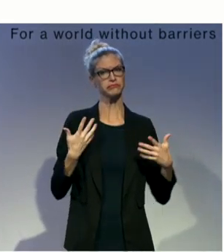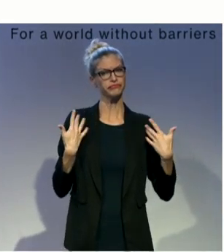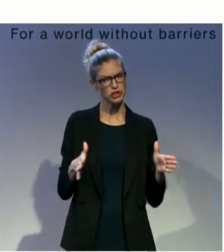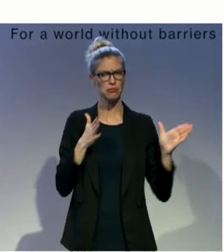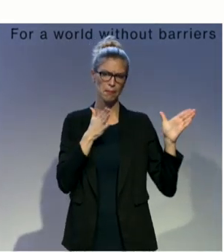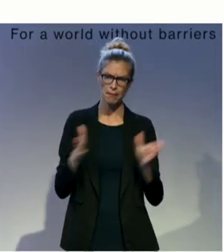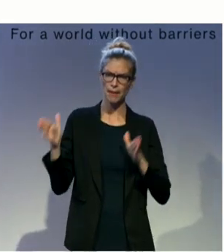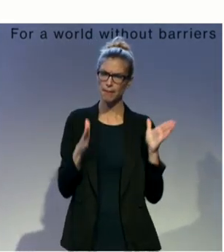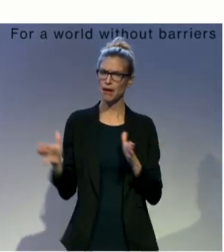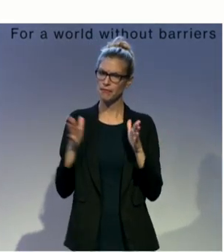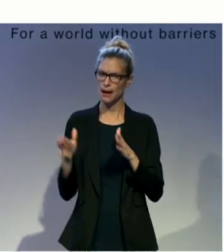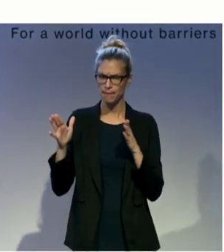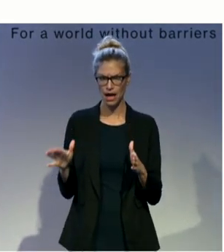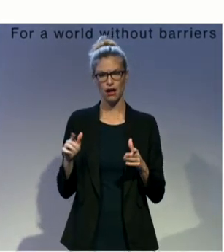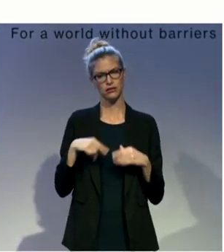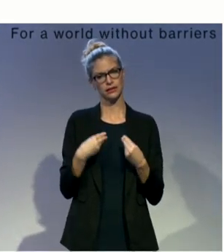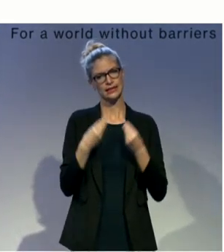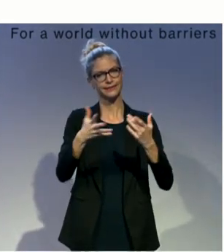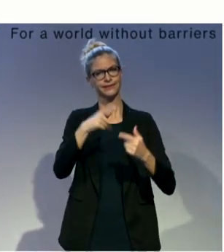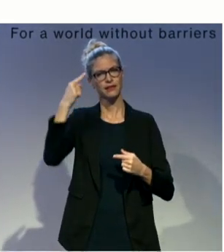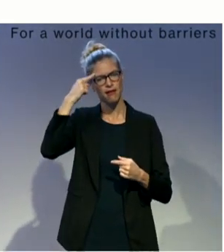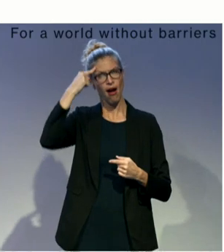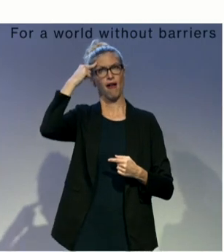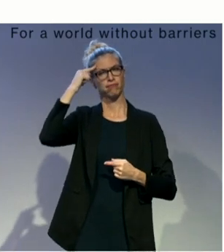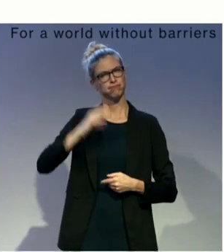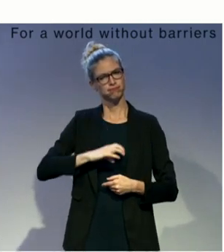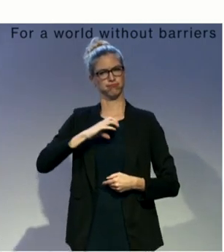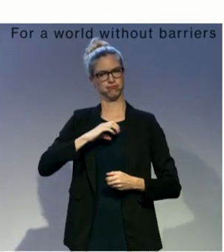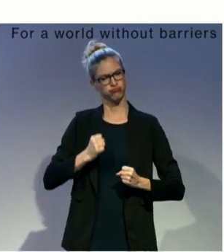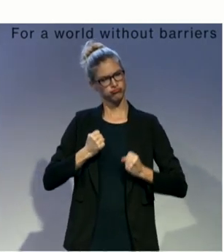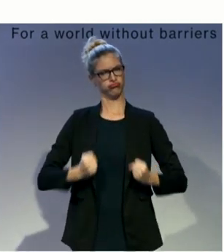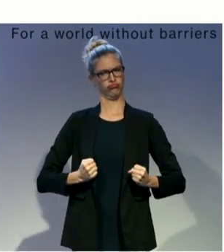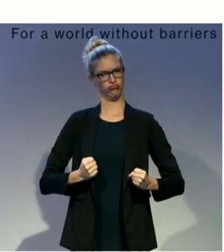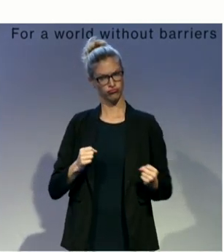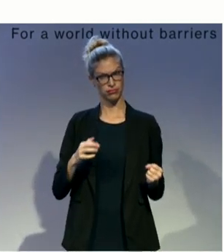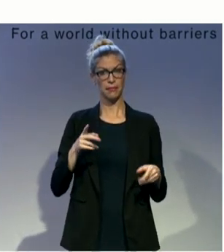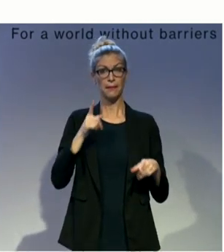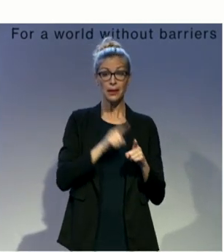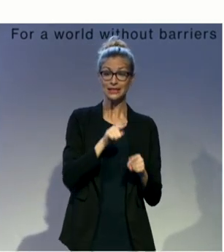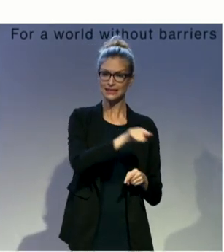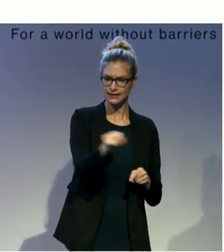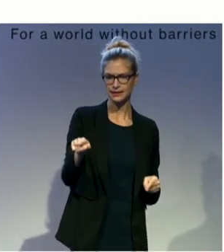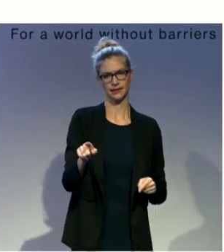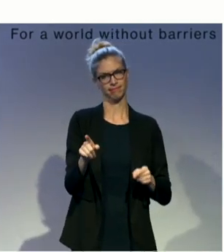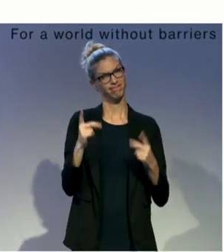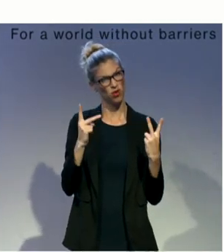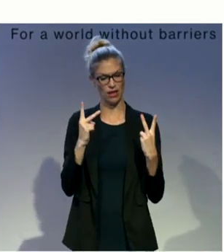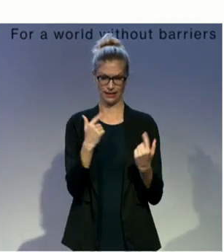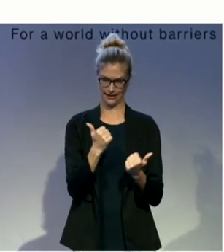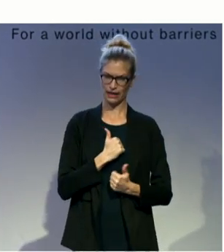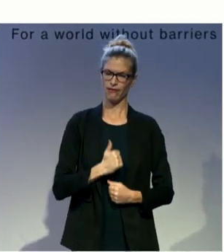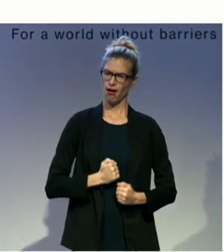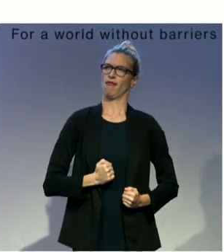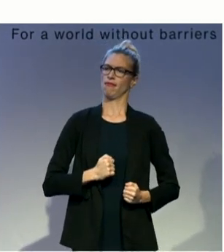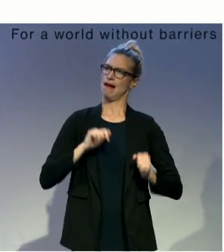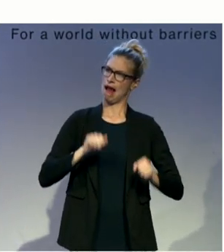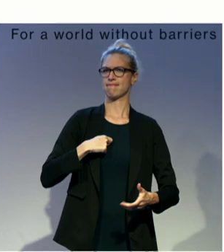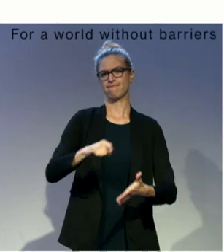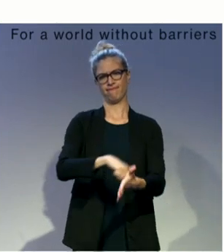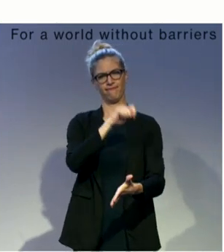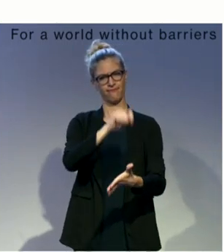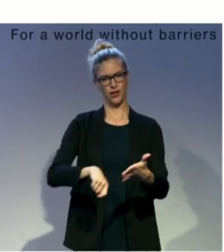importance of this right and how to take part